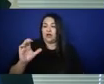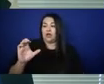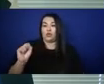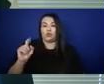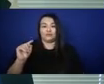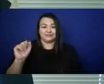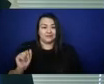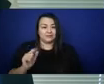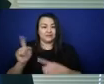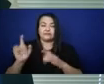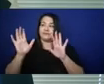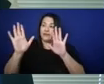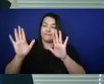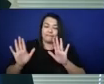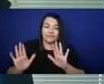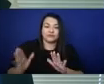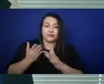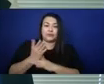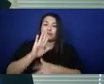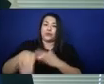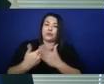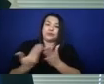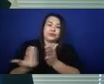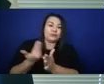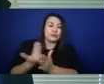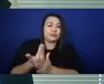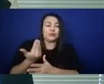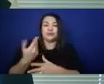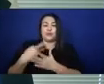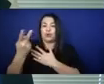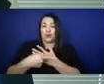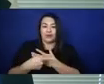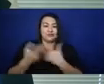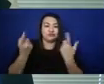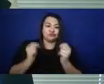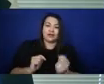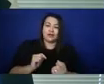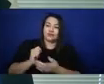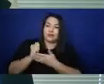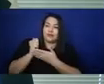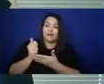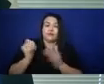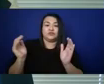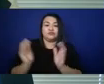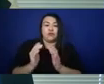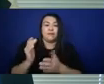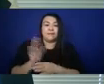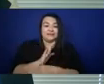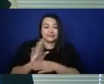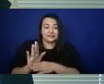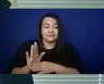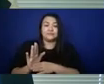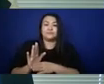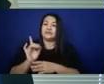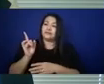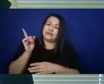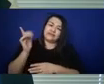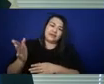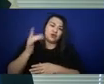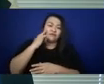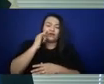some new and exciting support and help for restaurants specifically. But I also want to thank